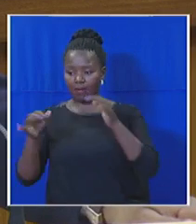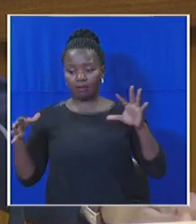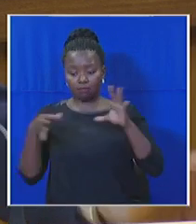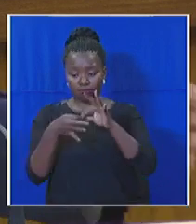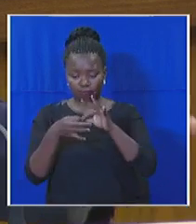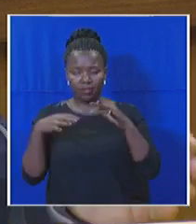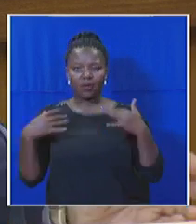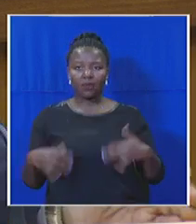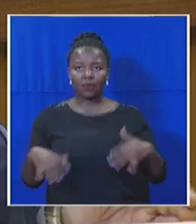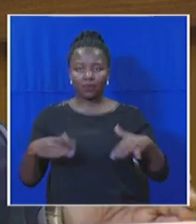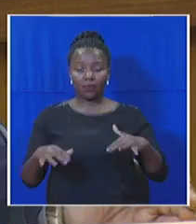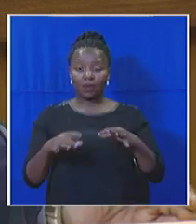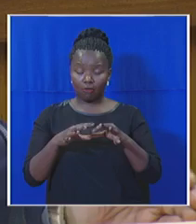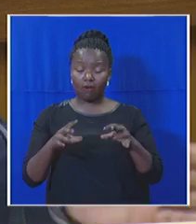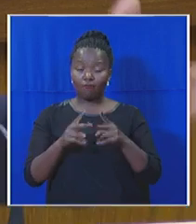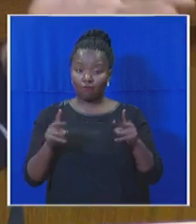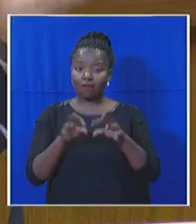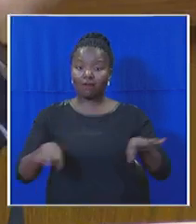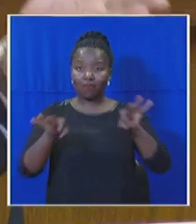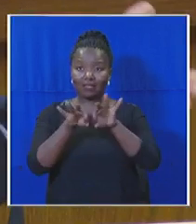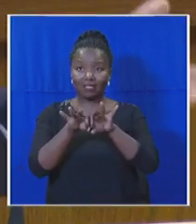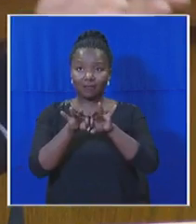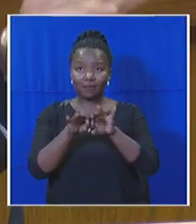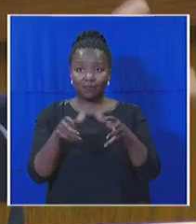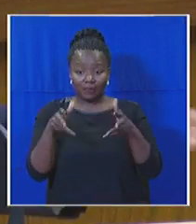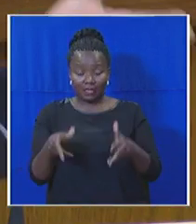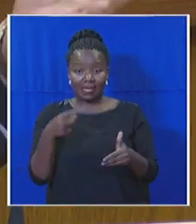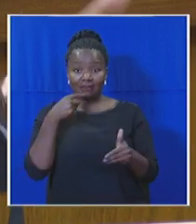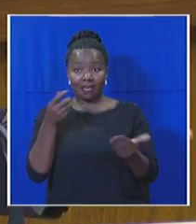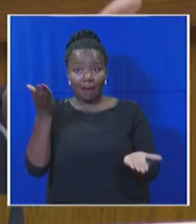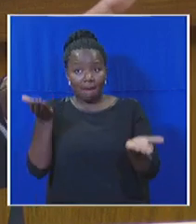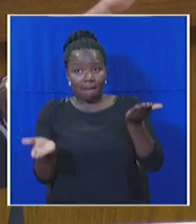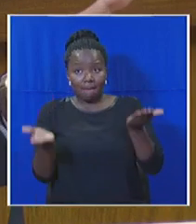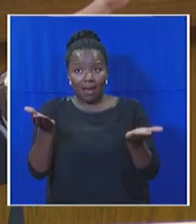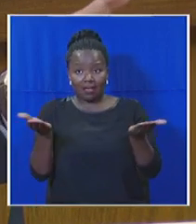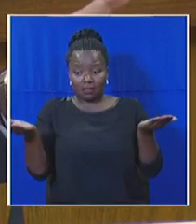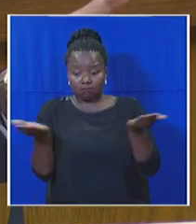point. And we are saying, therefore, how do you balance these two?